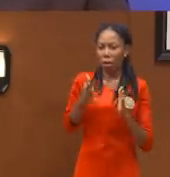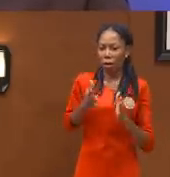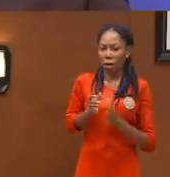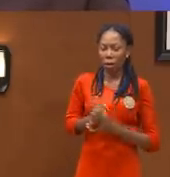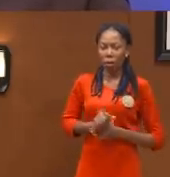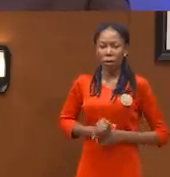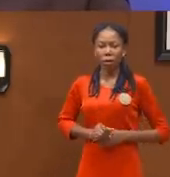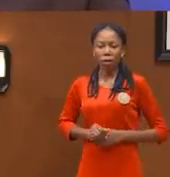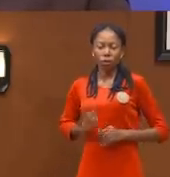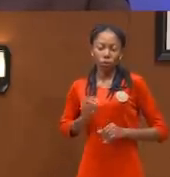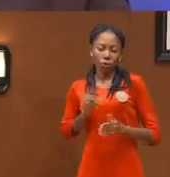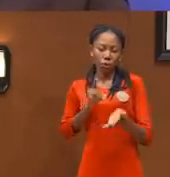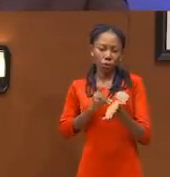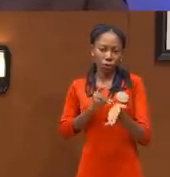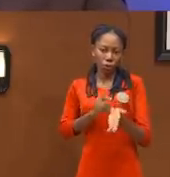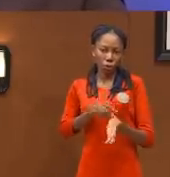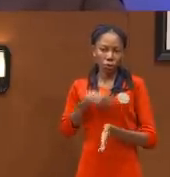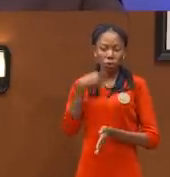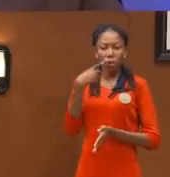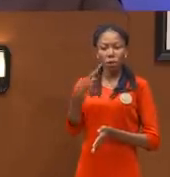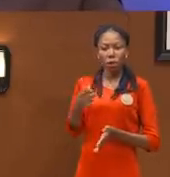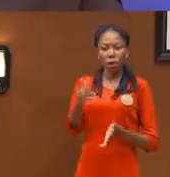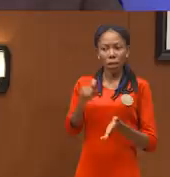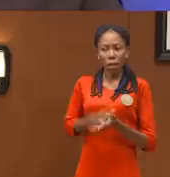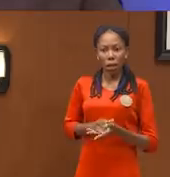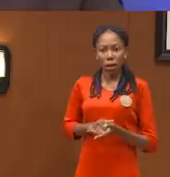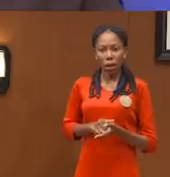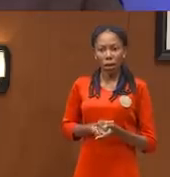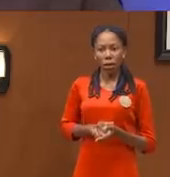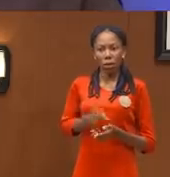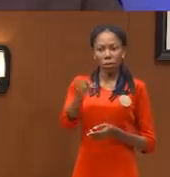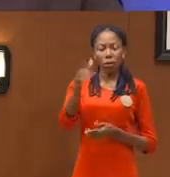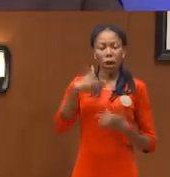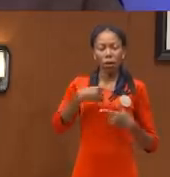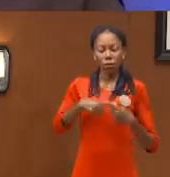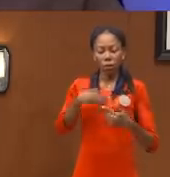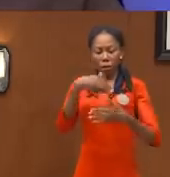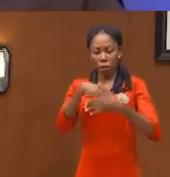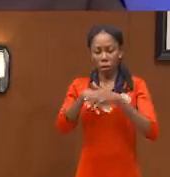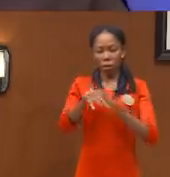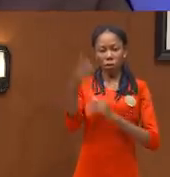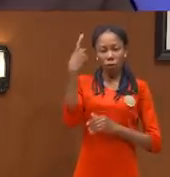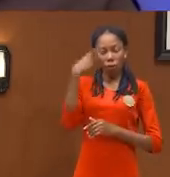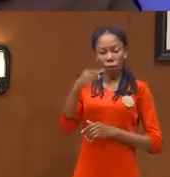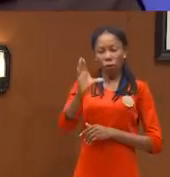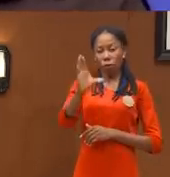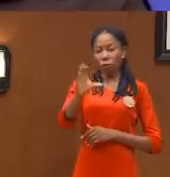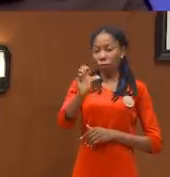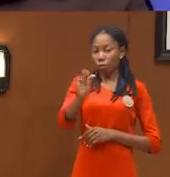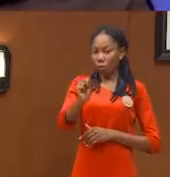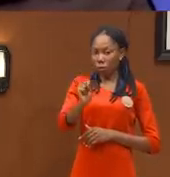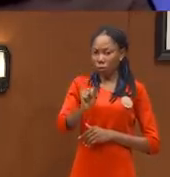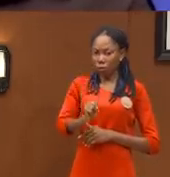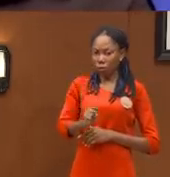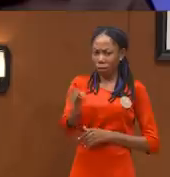you'd have to go under operation. You're going to deliver your child with the operation. I was